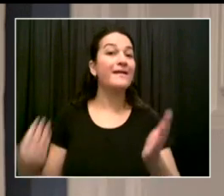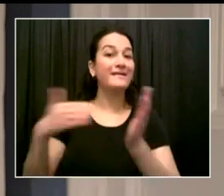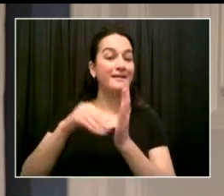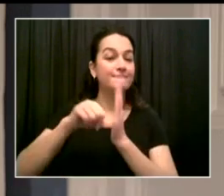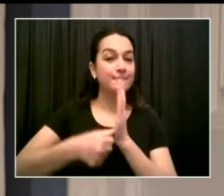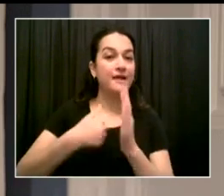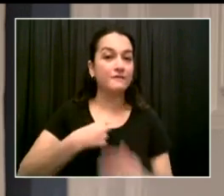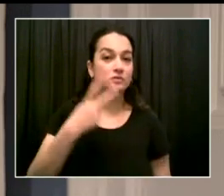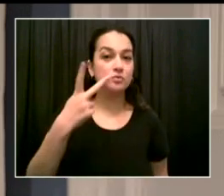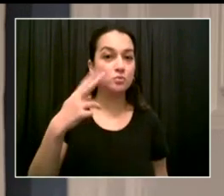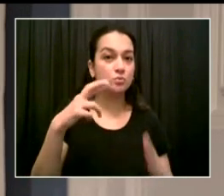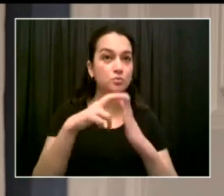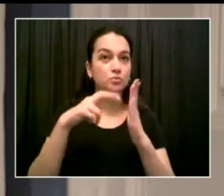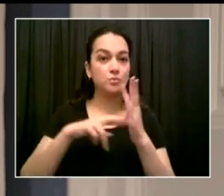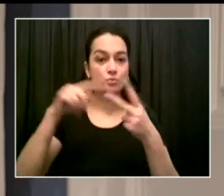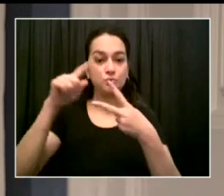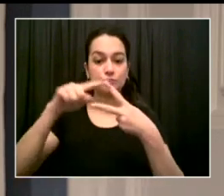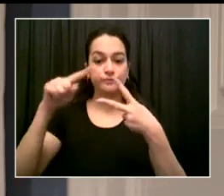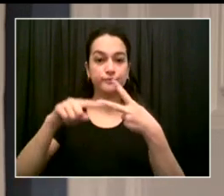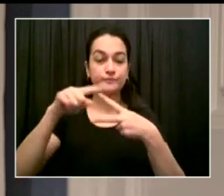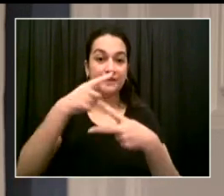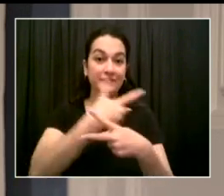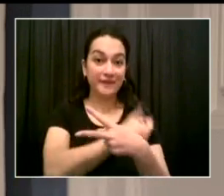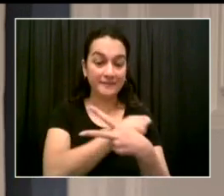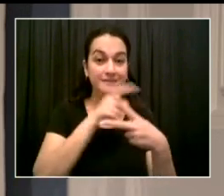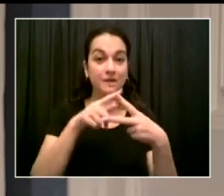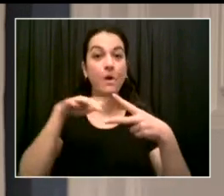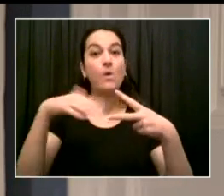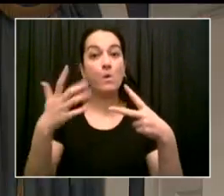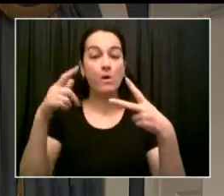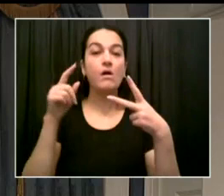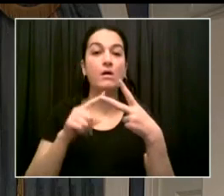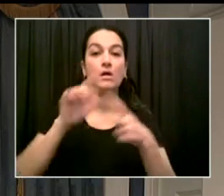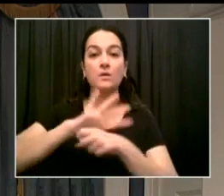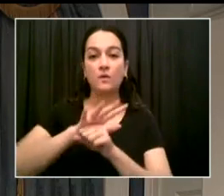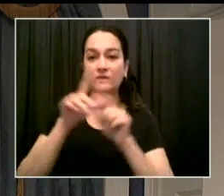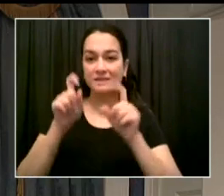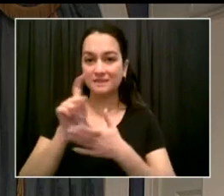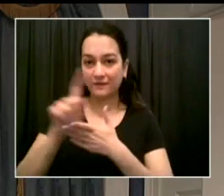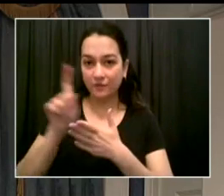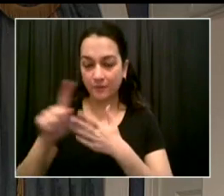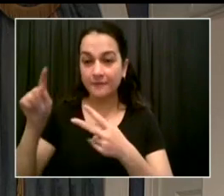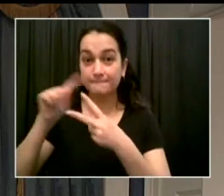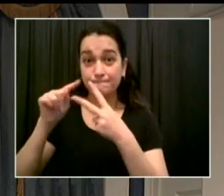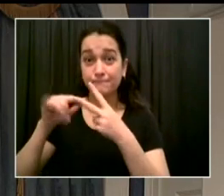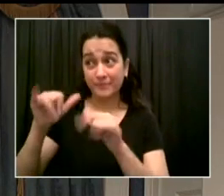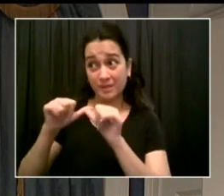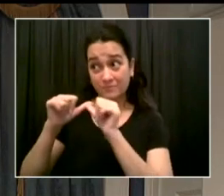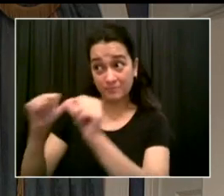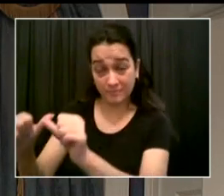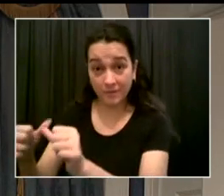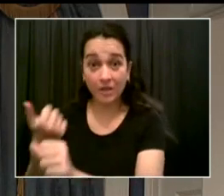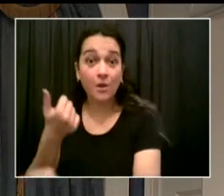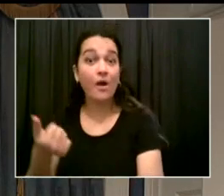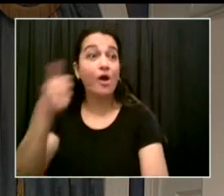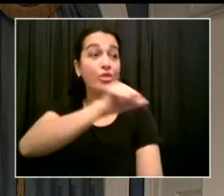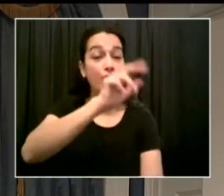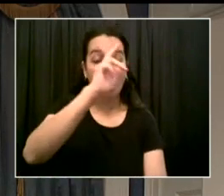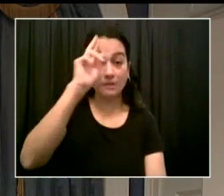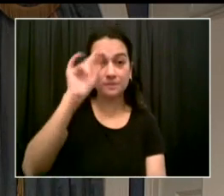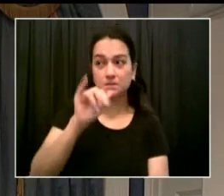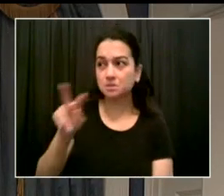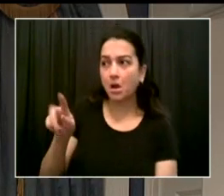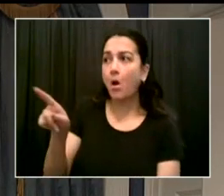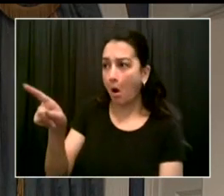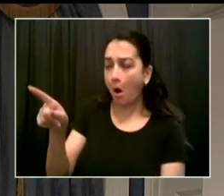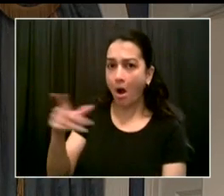sure that we are protecting our patients and each other. Thank you, sir. Thank you so much, Dr. Katz. Thank you for what you and all your colleagues at Health and